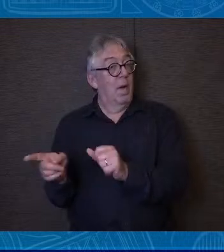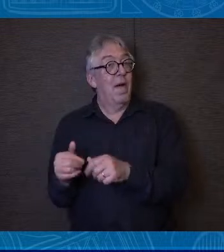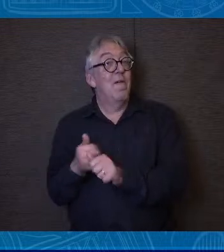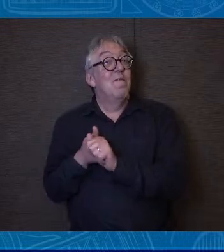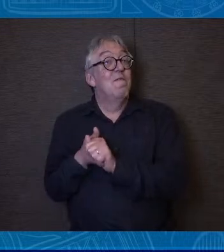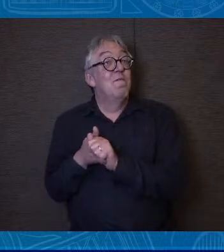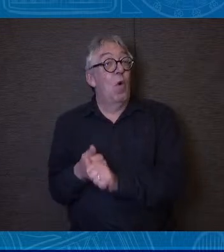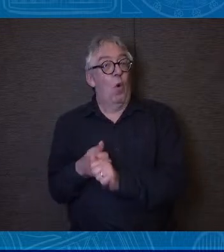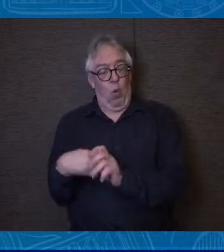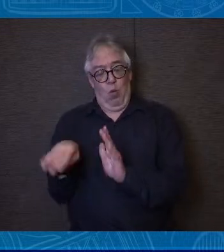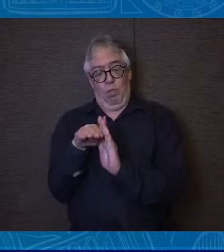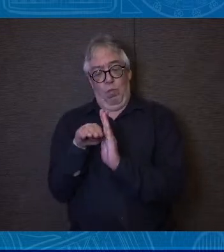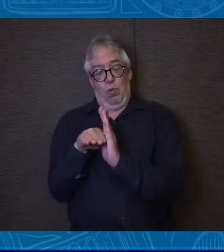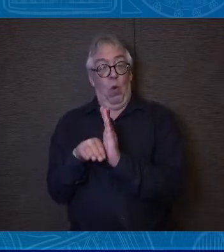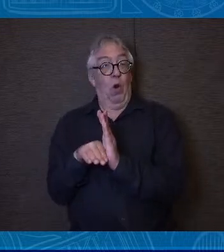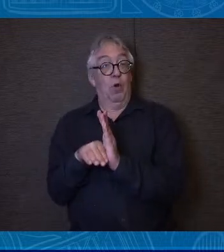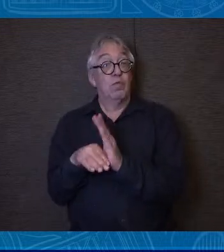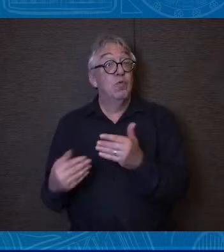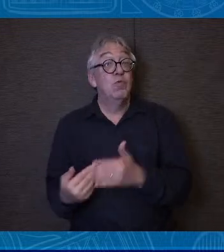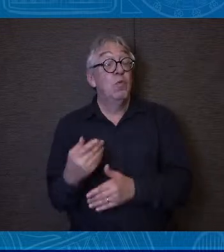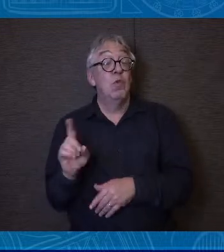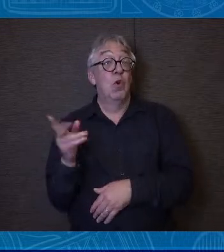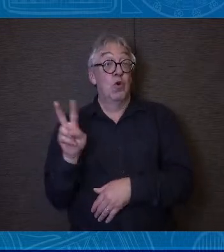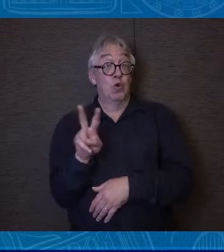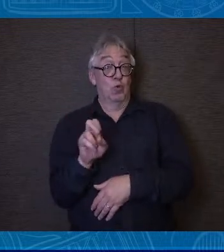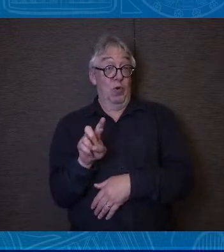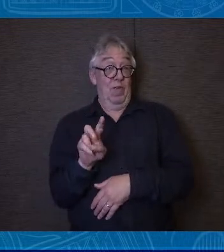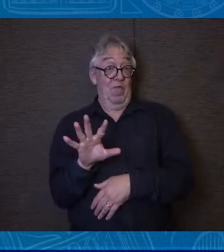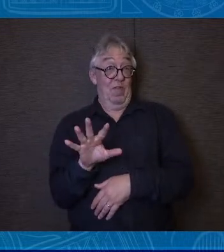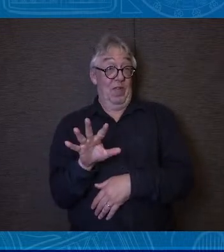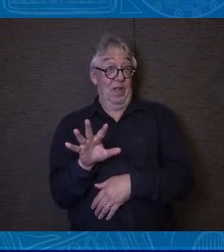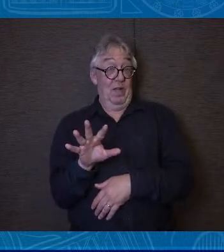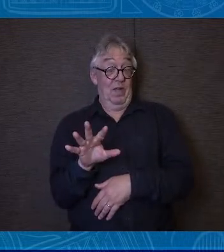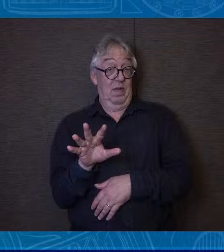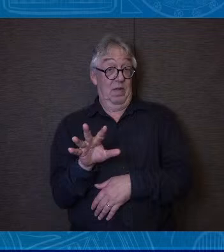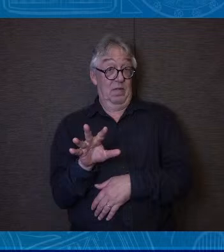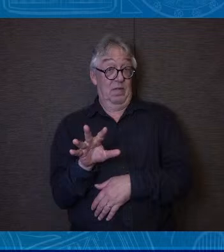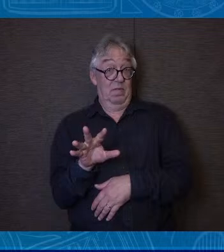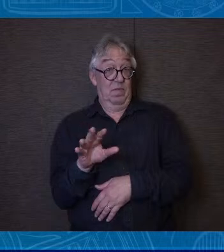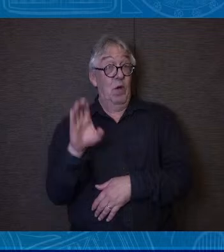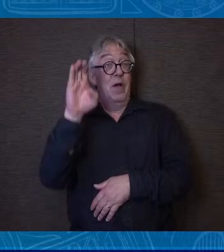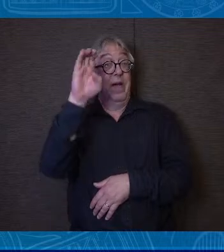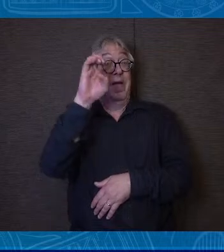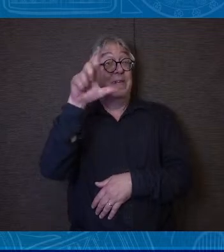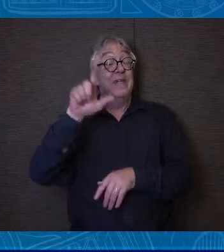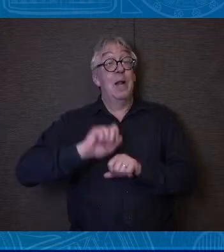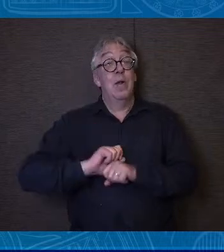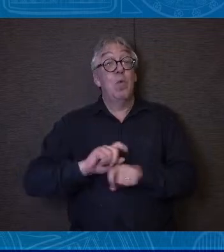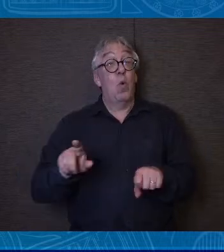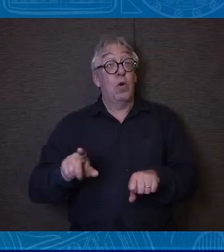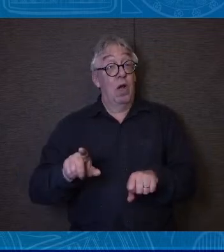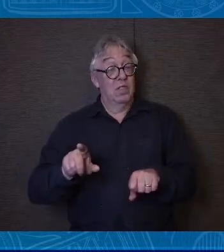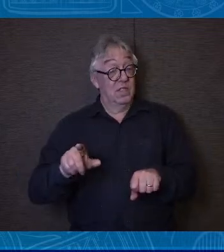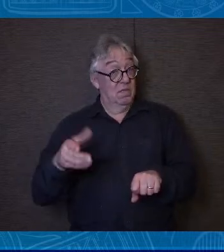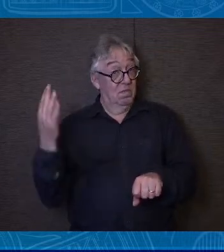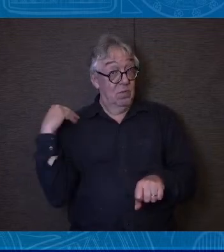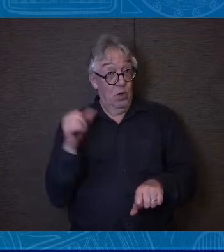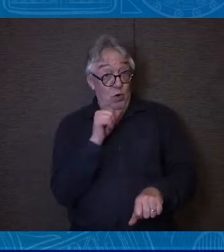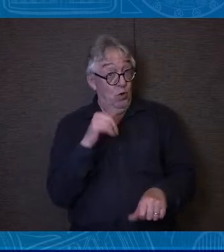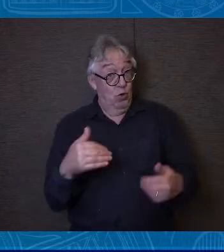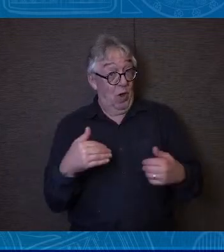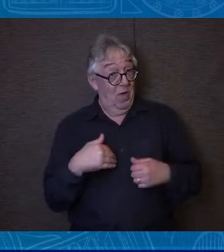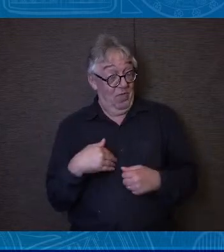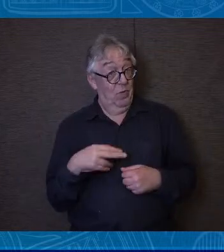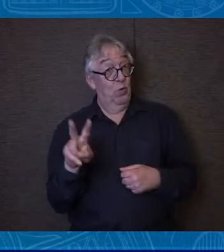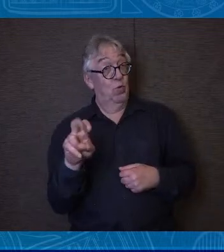that dates back to 2015, even before we started having the first cell broadcast in 2017, which